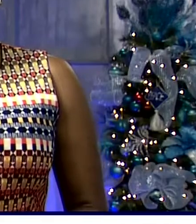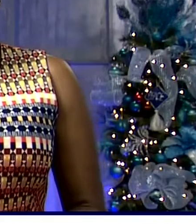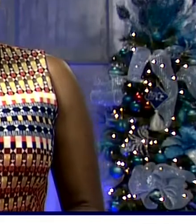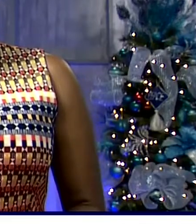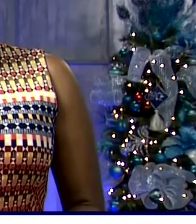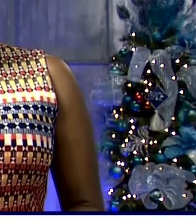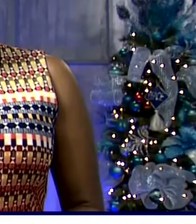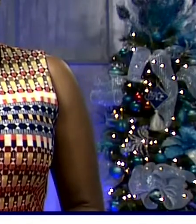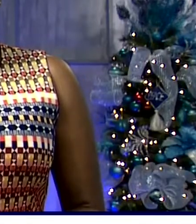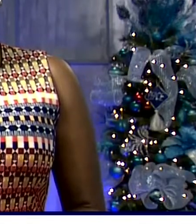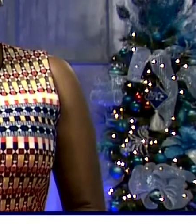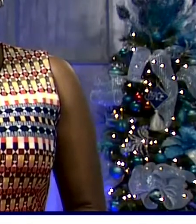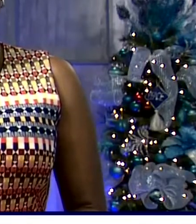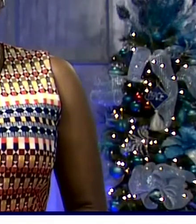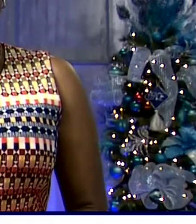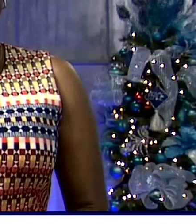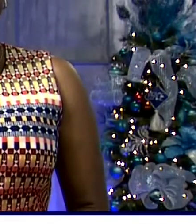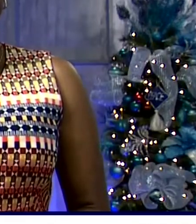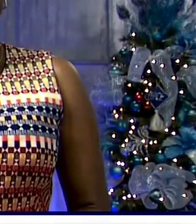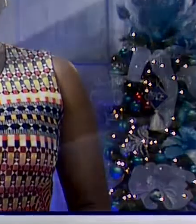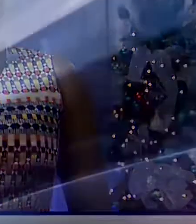ODI series against India.